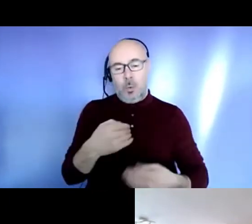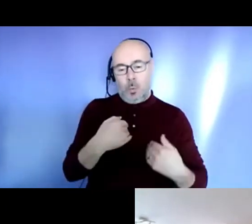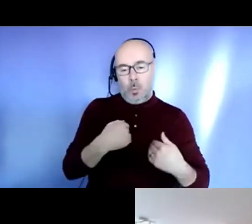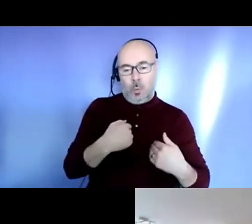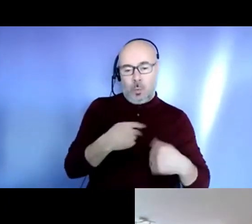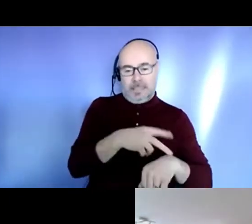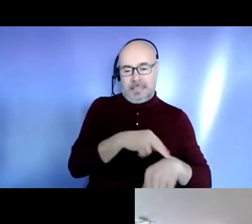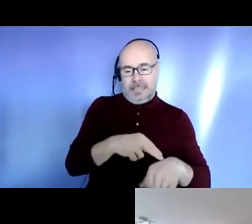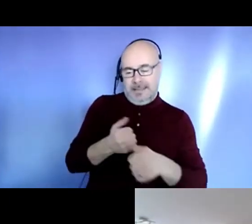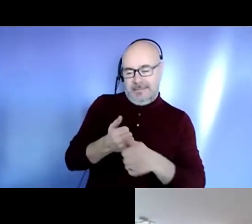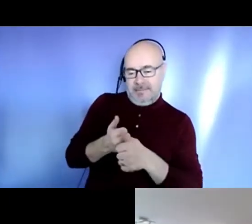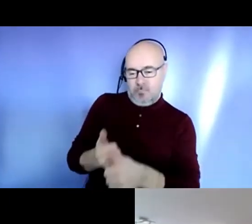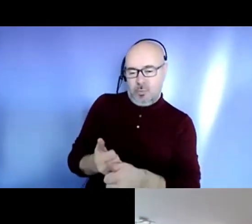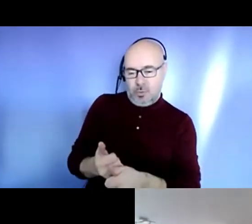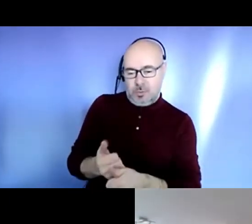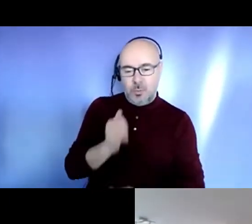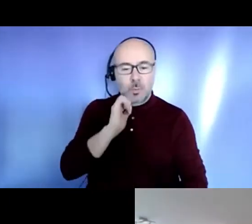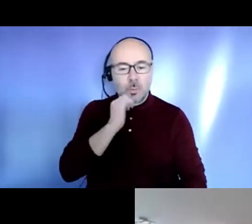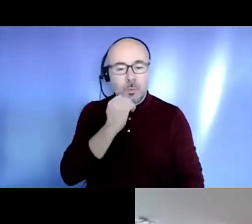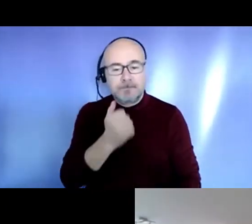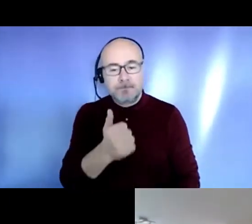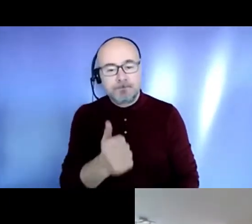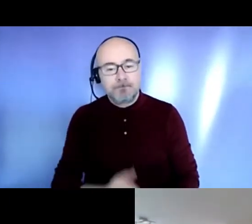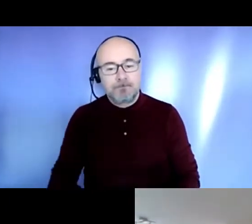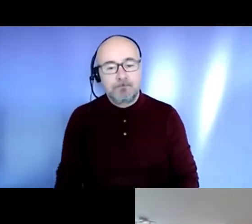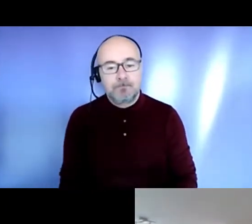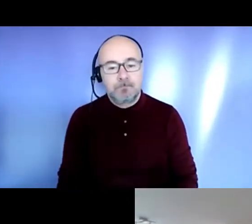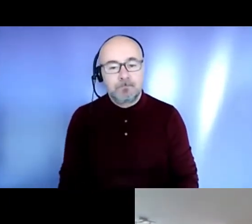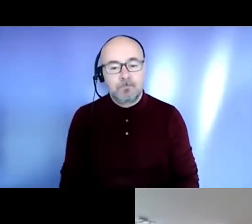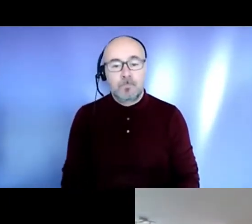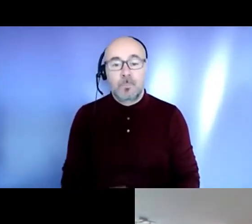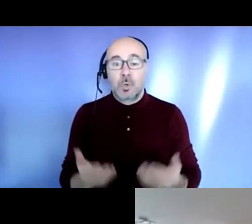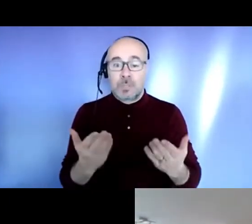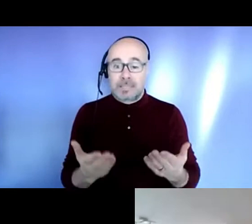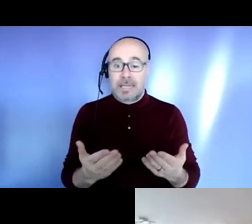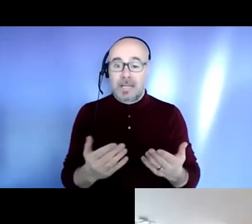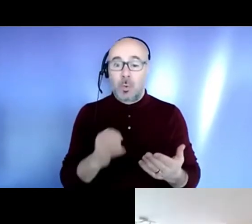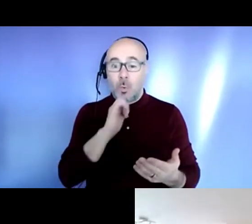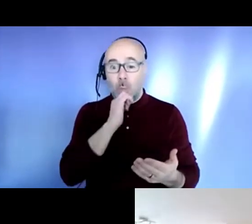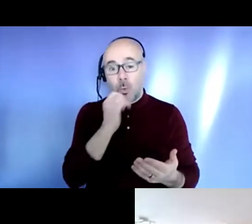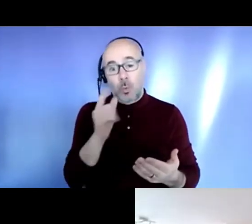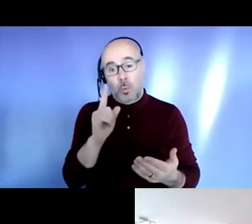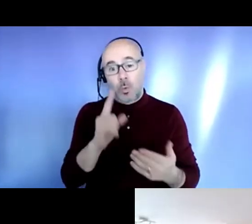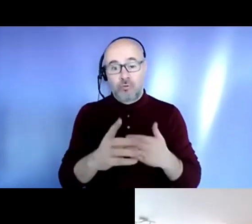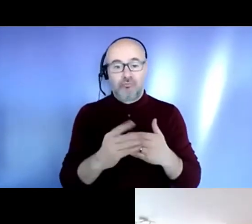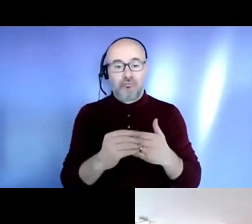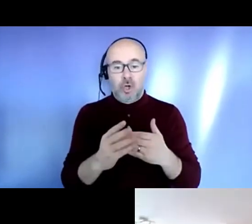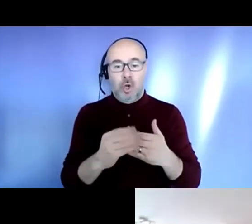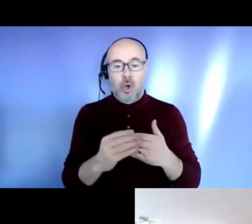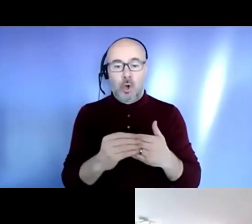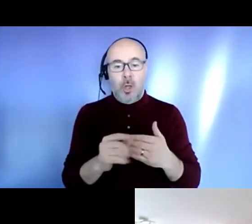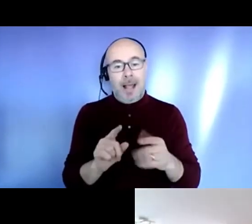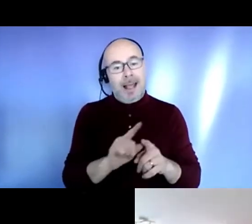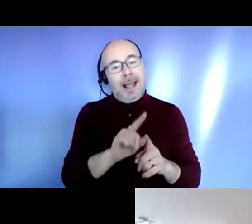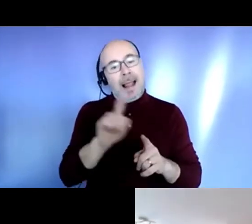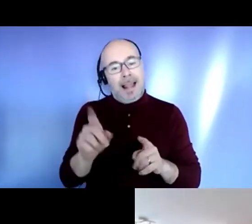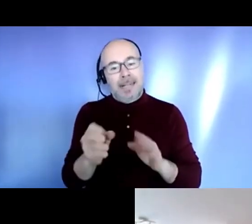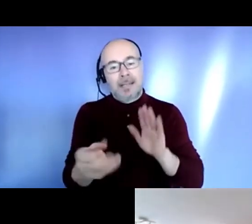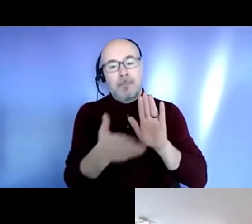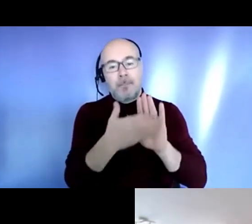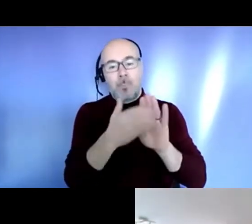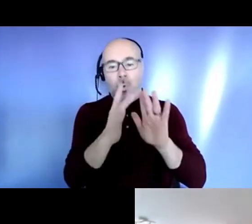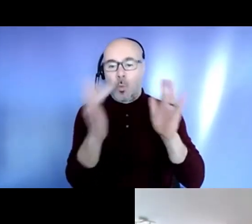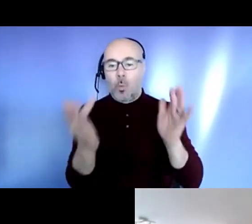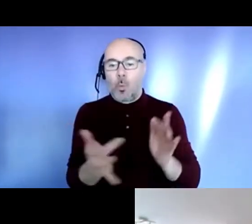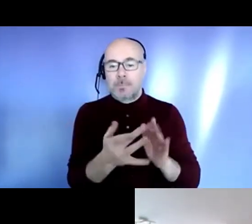today. Now we're recording today's webinar as usual so that we can share the link afterwards. If you don't want to be recorded,